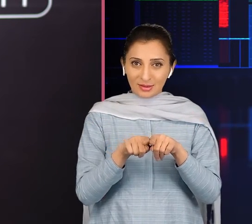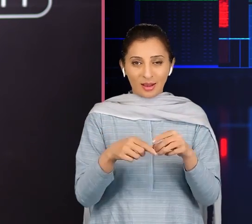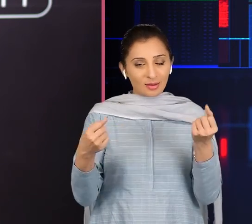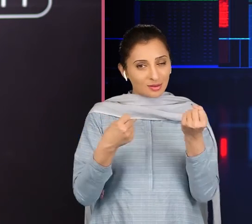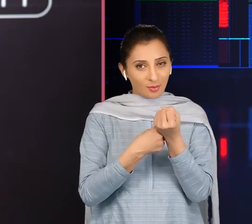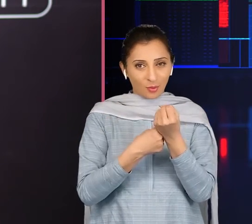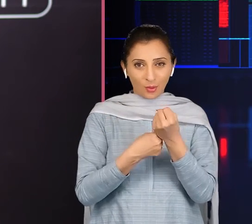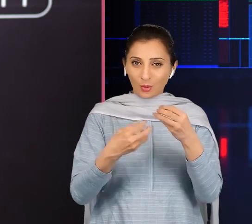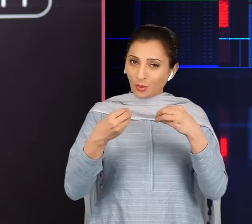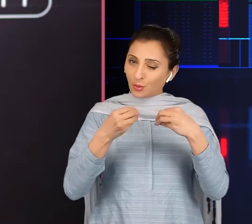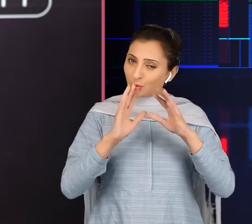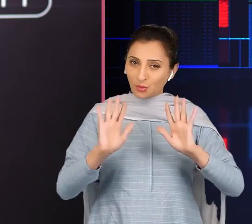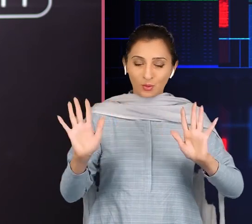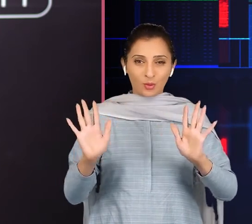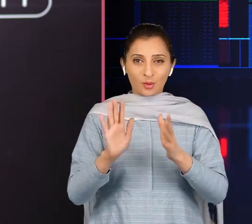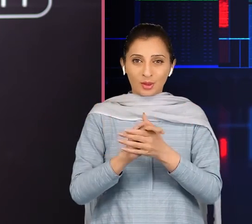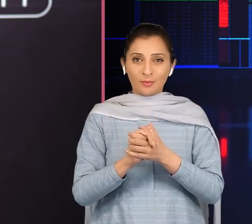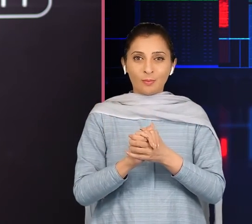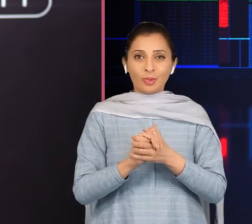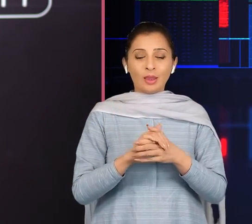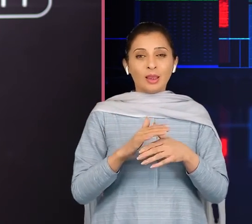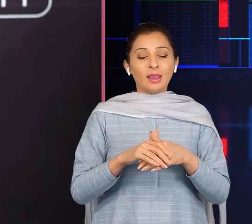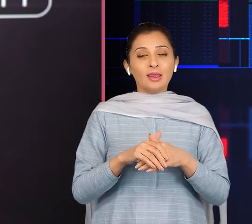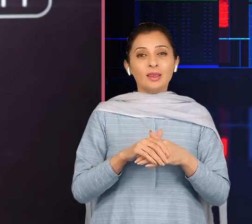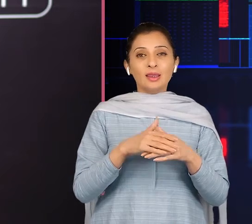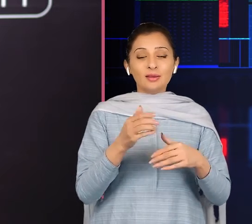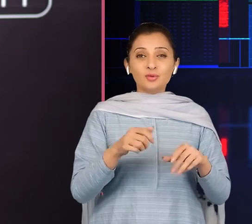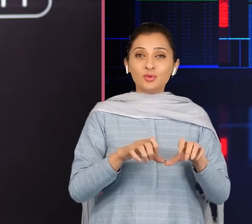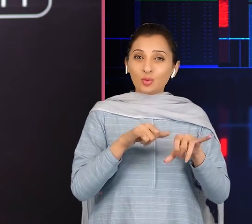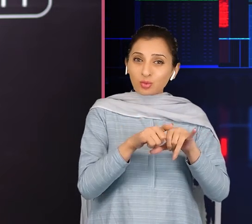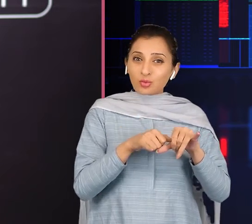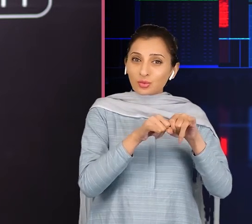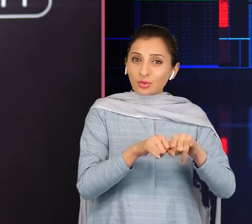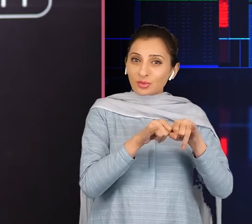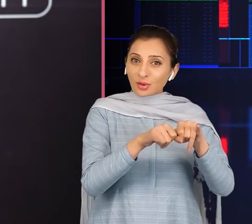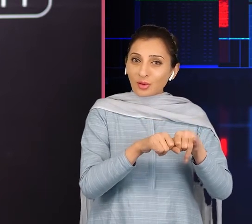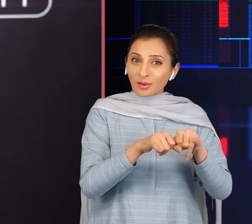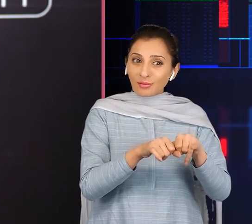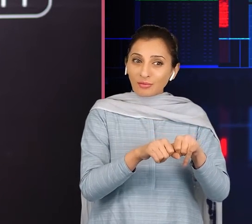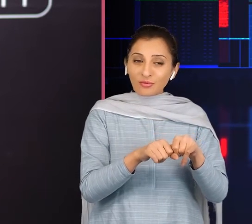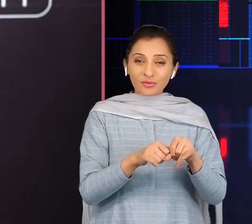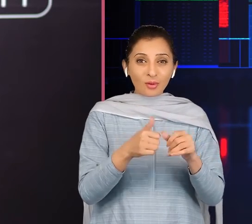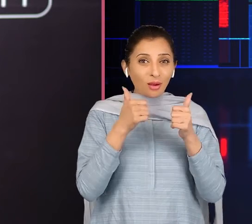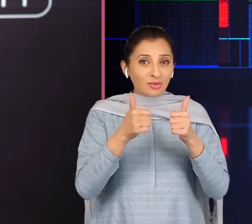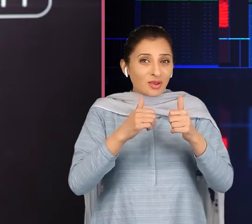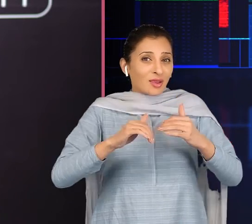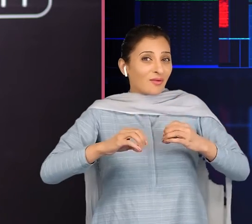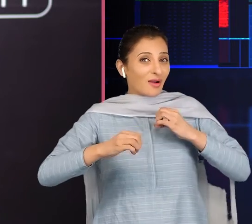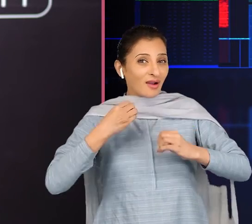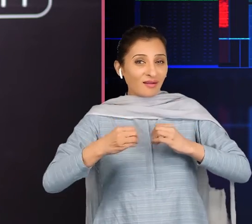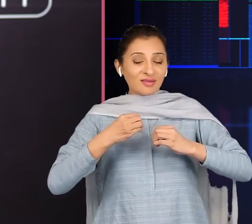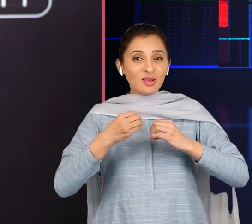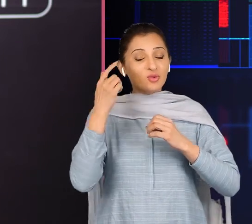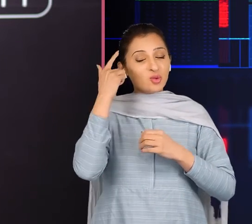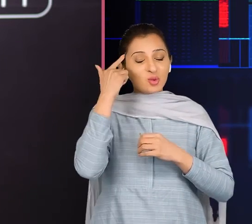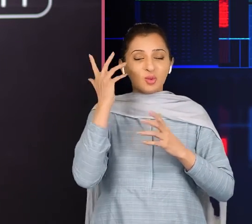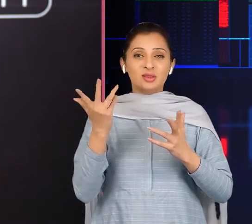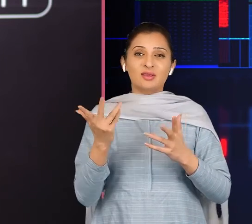we've, worked with these animals before, and they are the most amazing beings. They are so capable of feeling. They're so capable